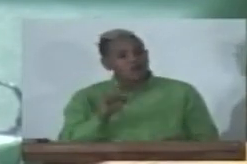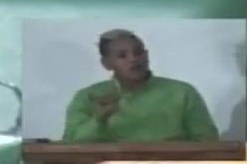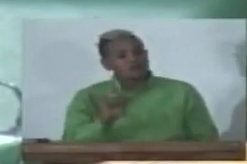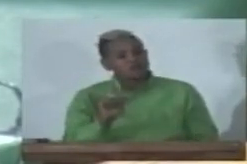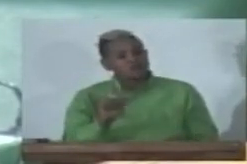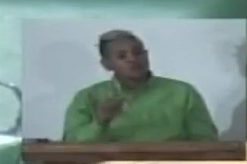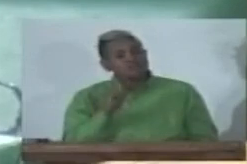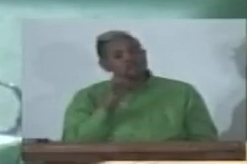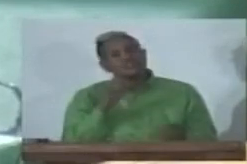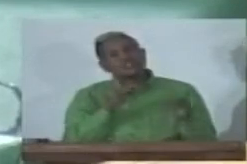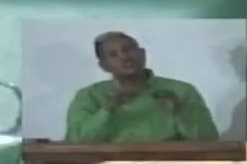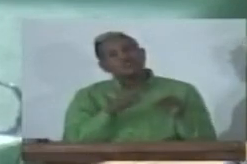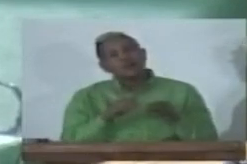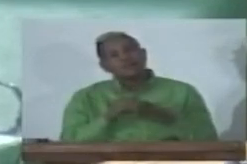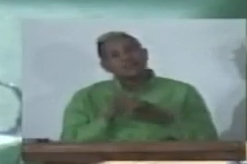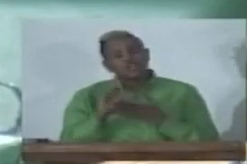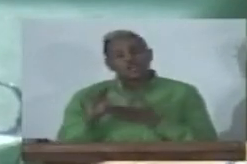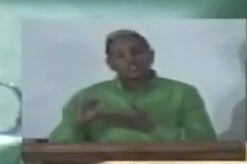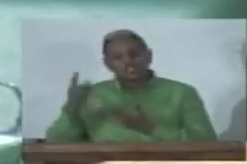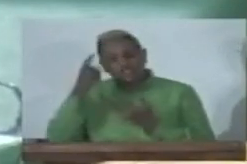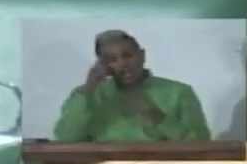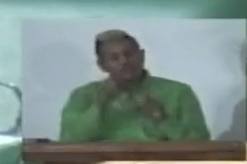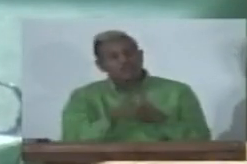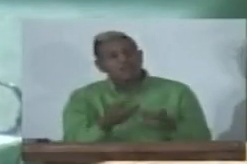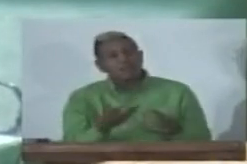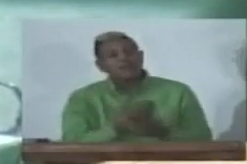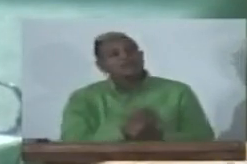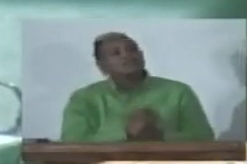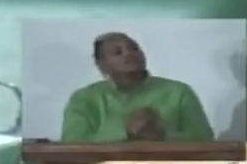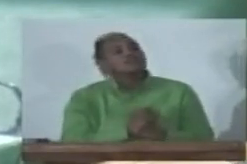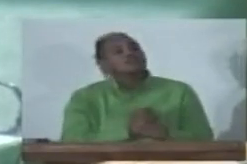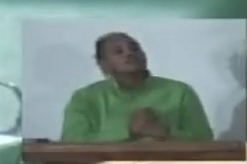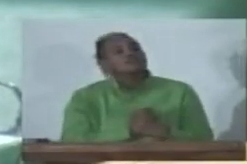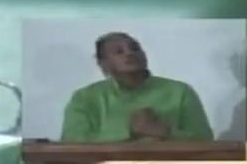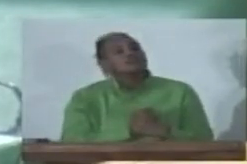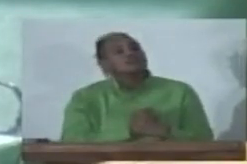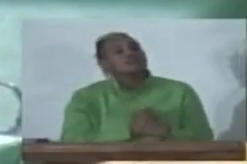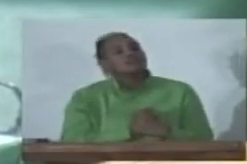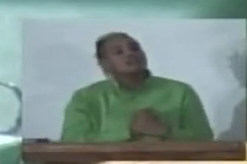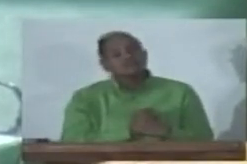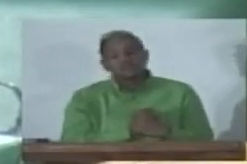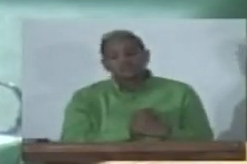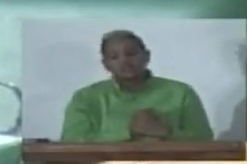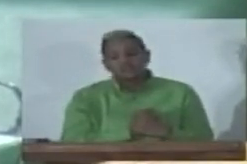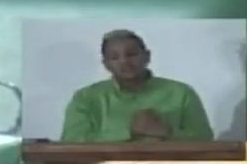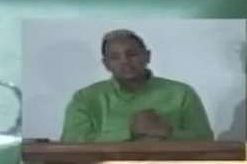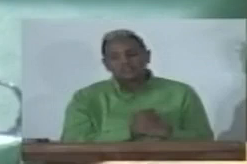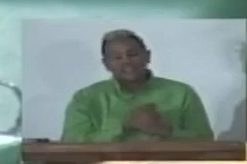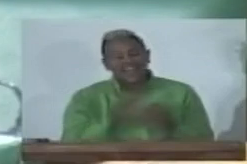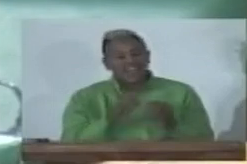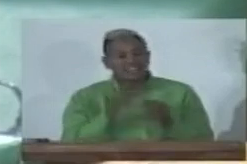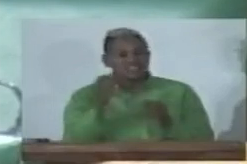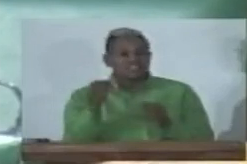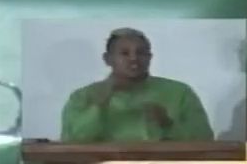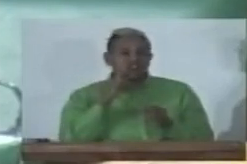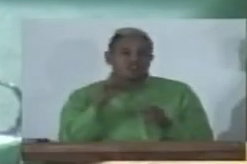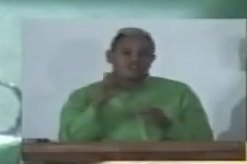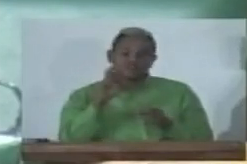as described in the concession agreement, are the extension of the runway by